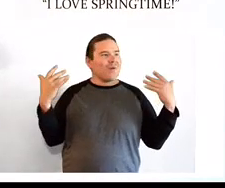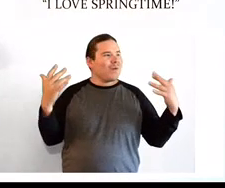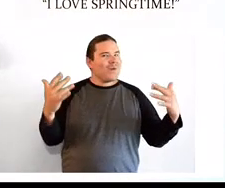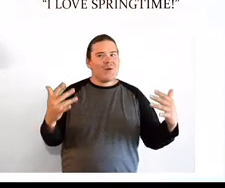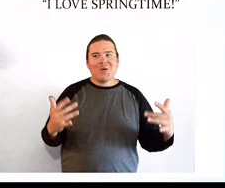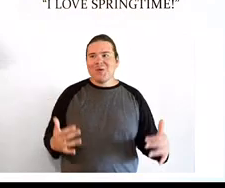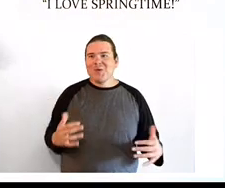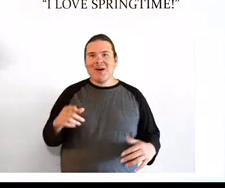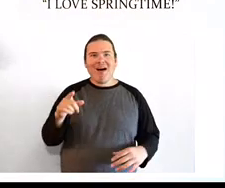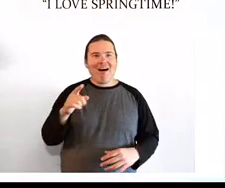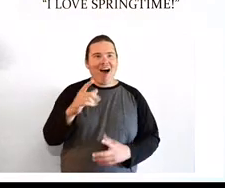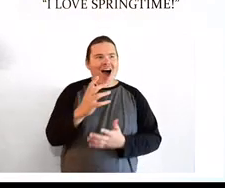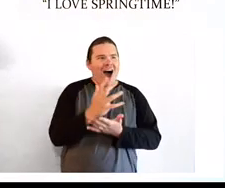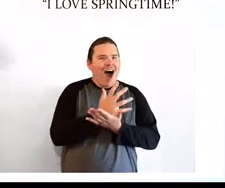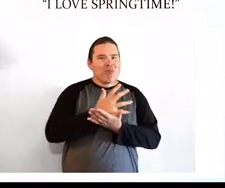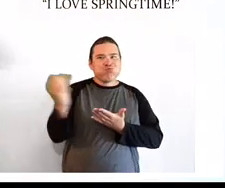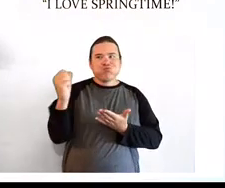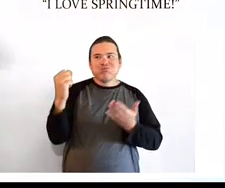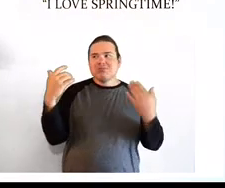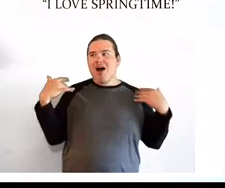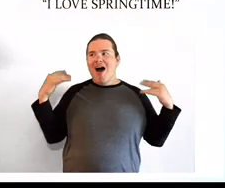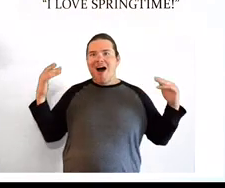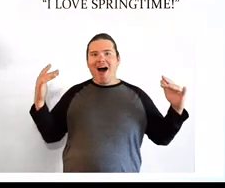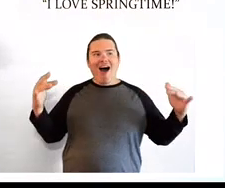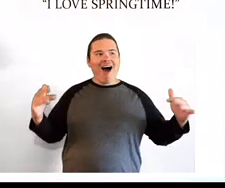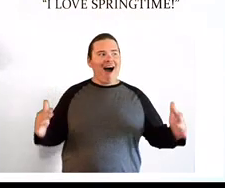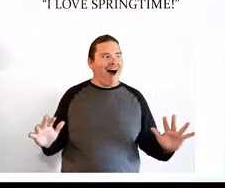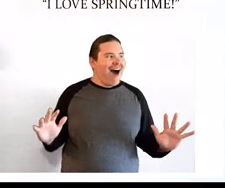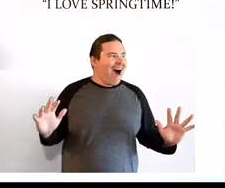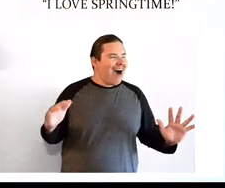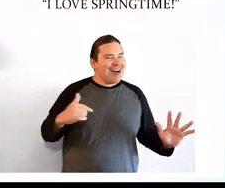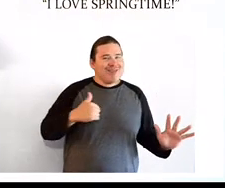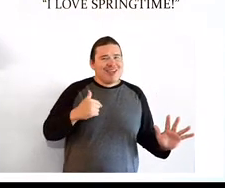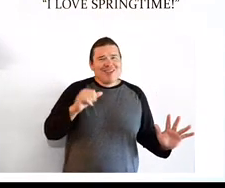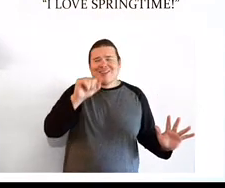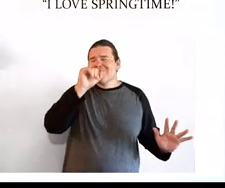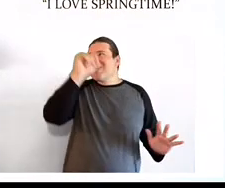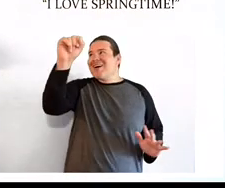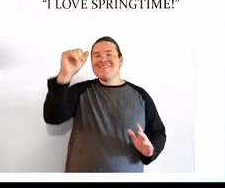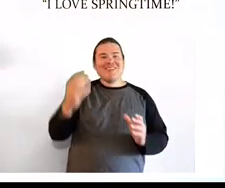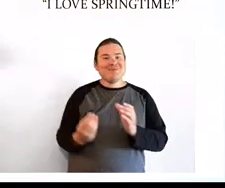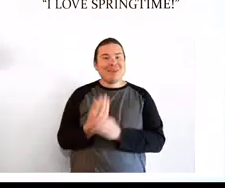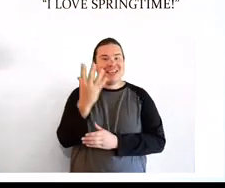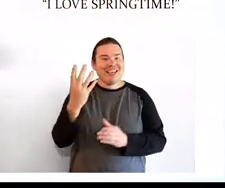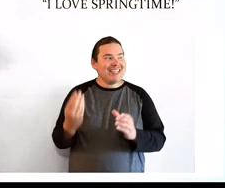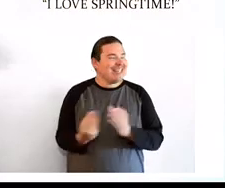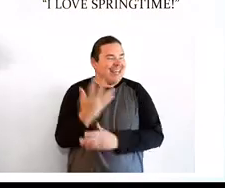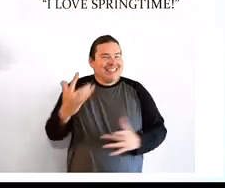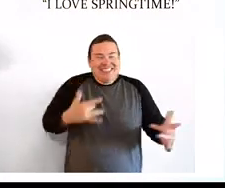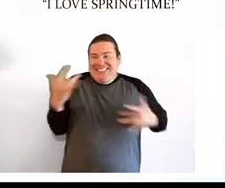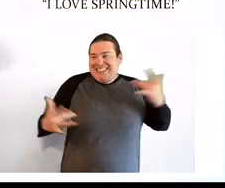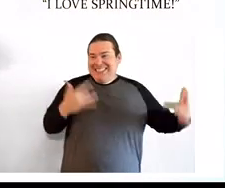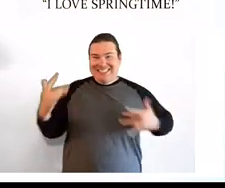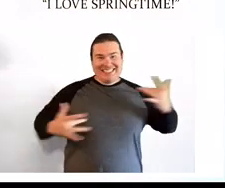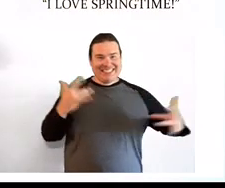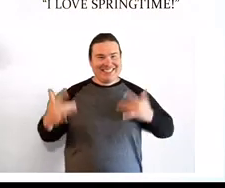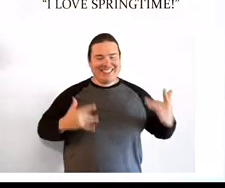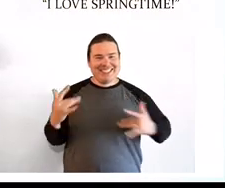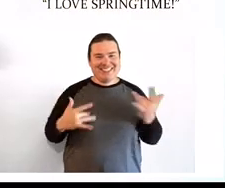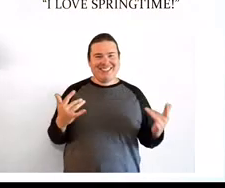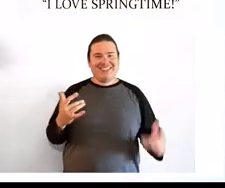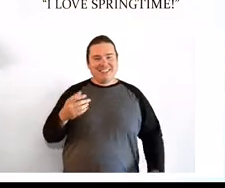"No snow! The snow is all gone! I love